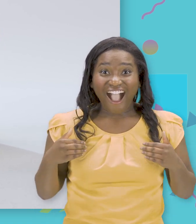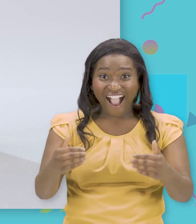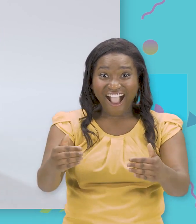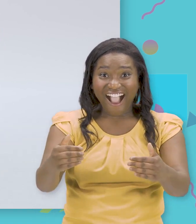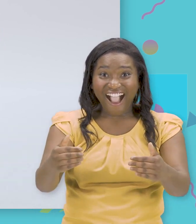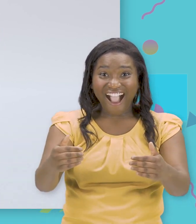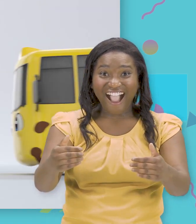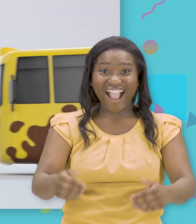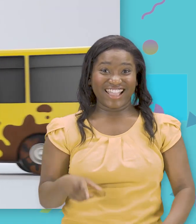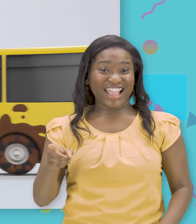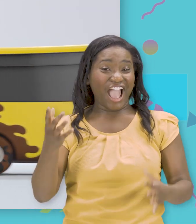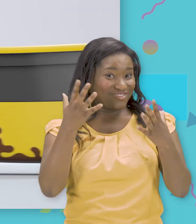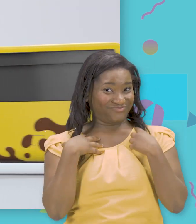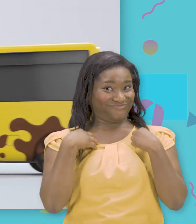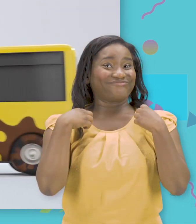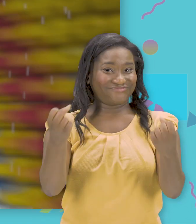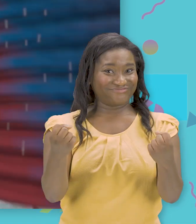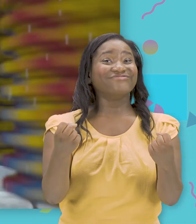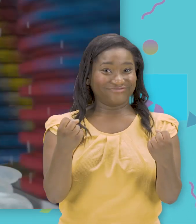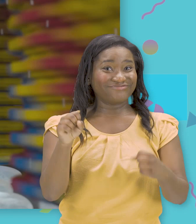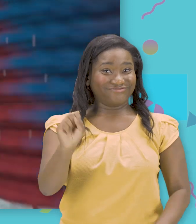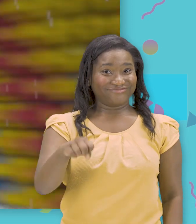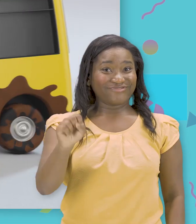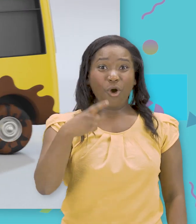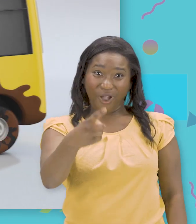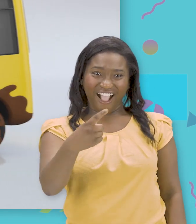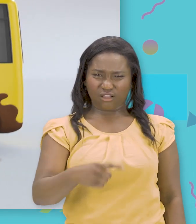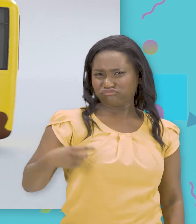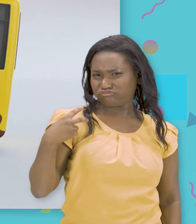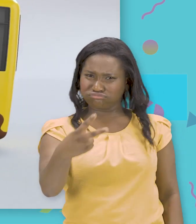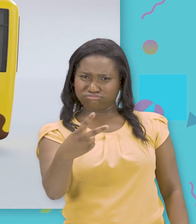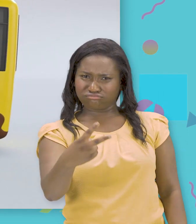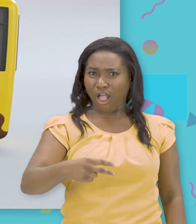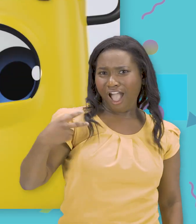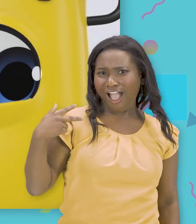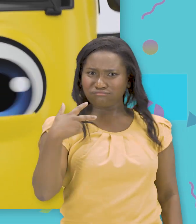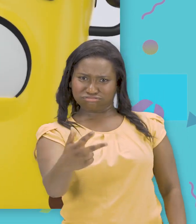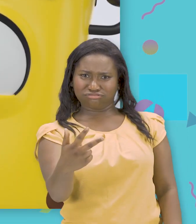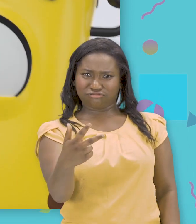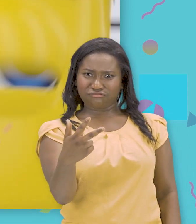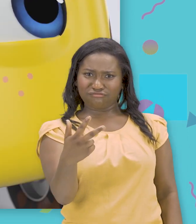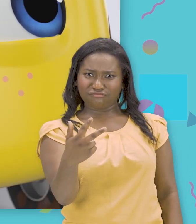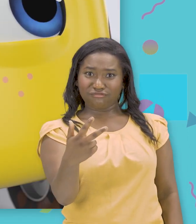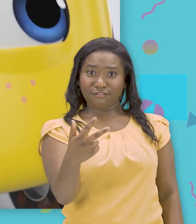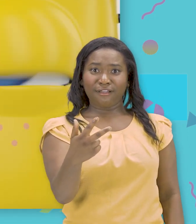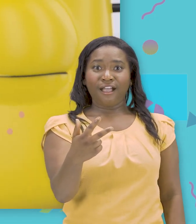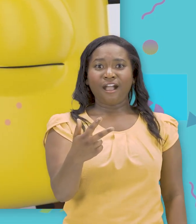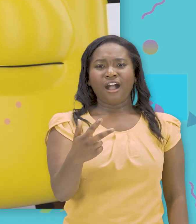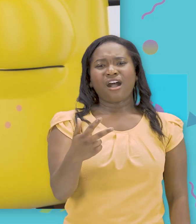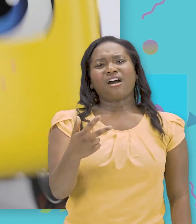He's going for it. Buster is being very brave indeed. One, two, three.